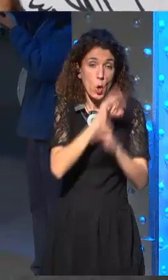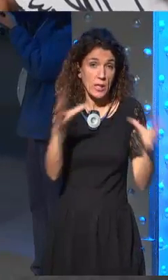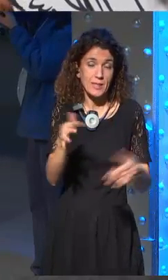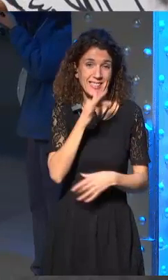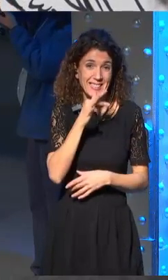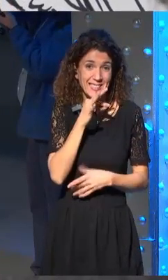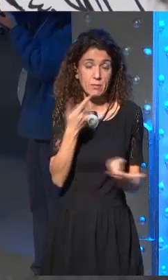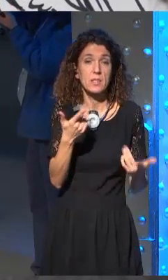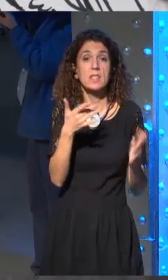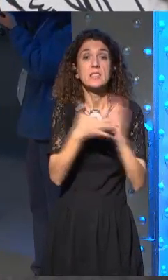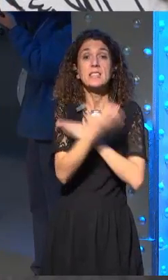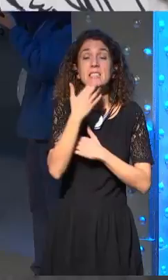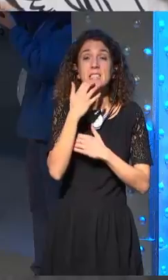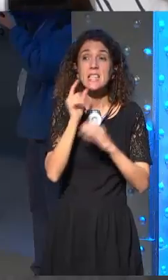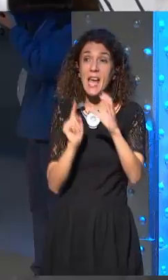women.